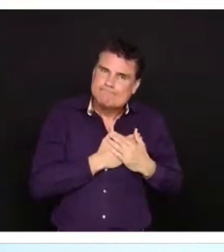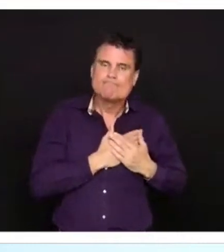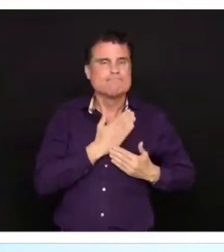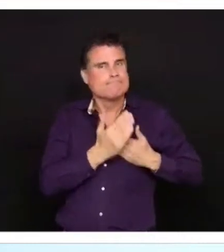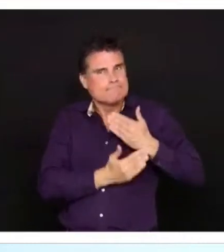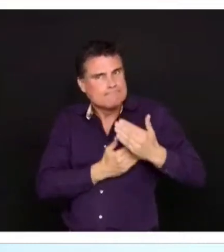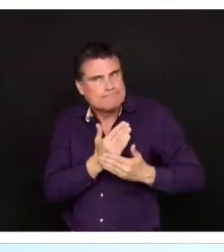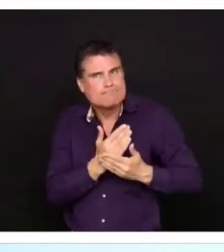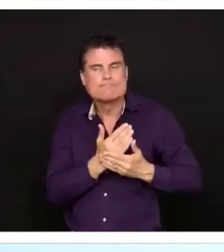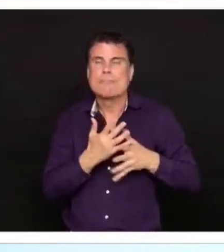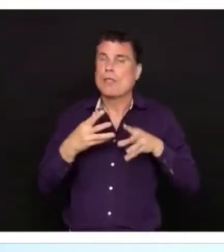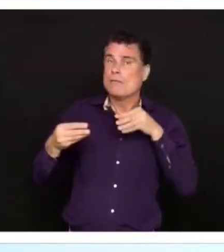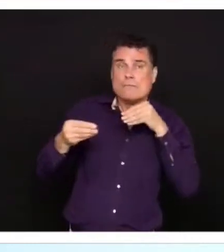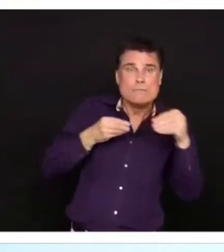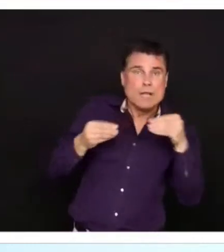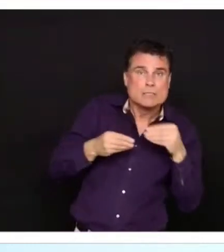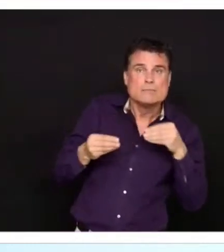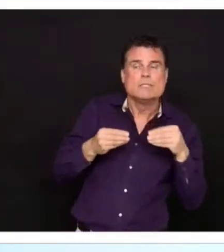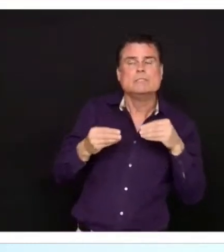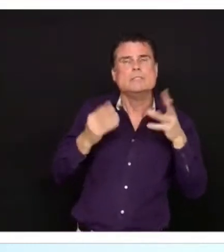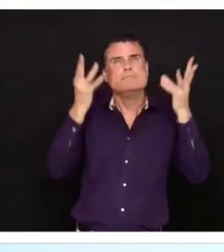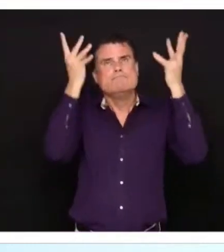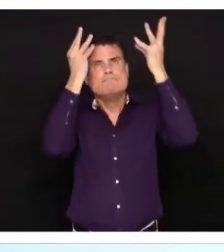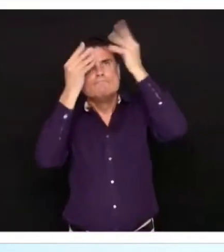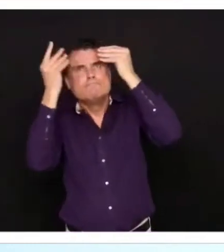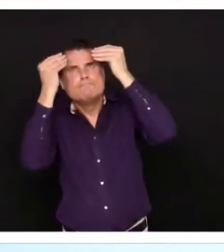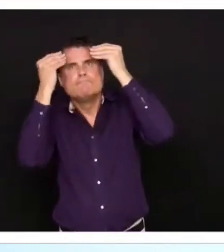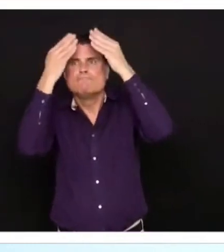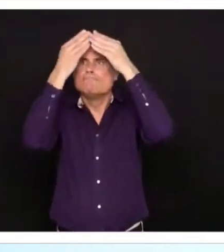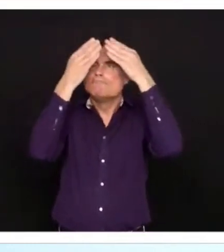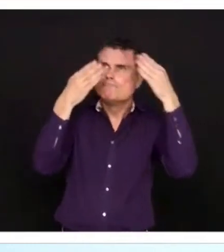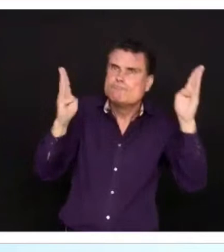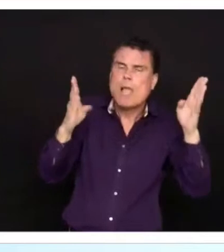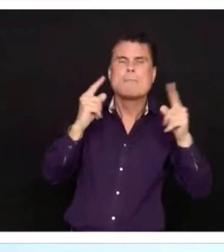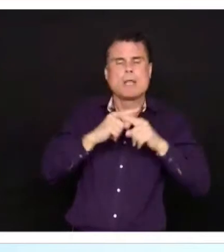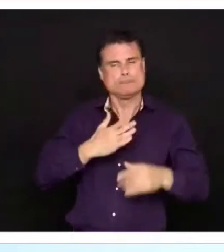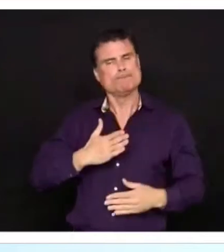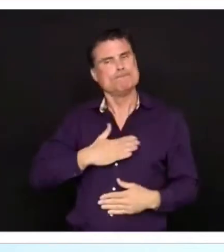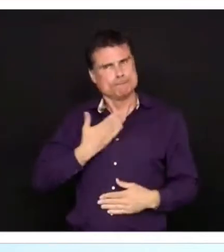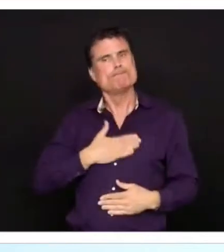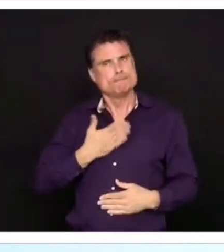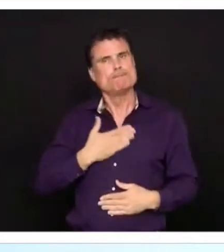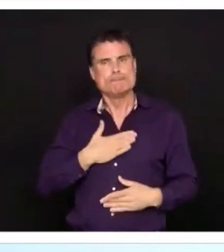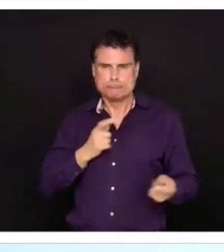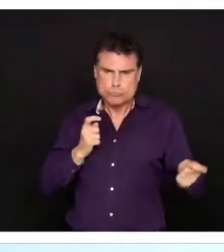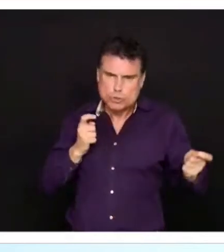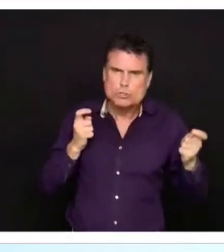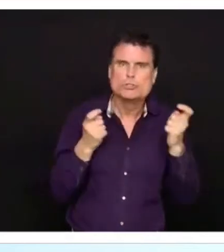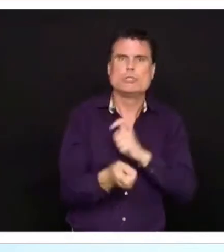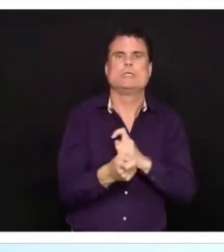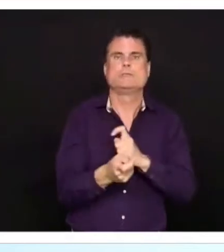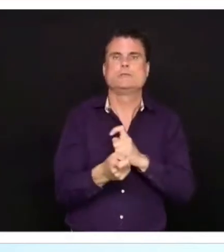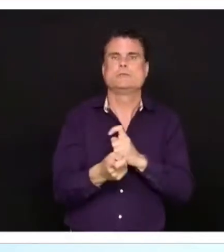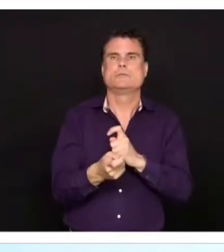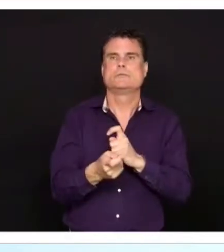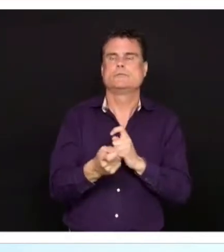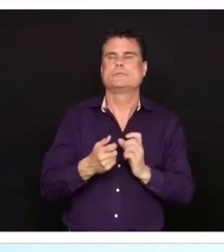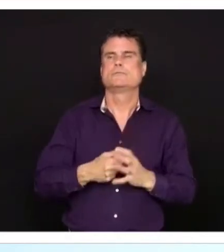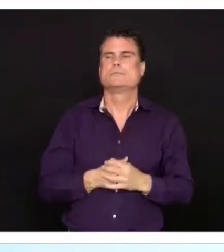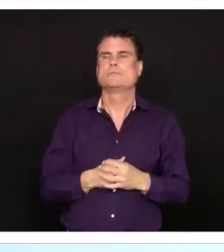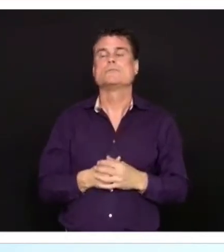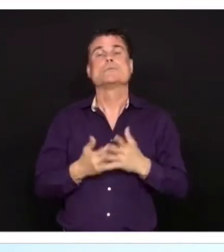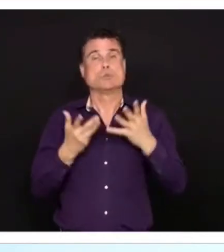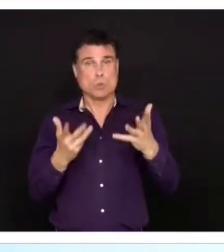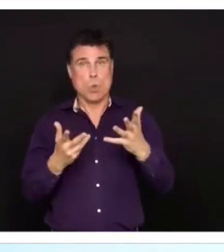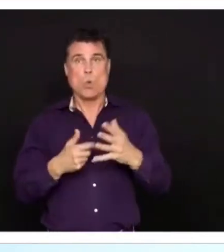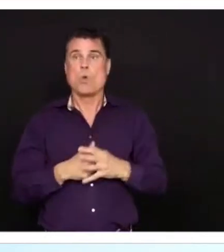health team, led by Stephen Brown, we are working hard to shape that way forward. And we'll see that, I think, in the early